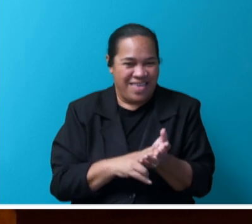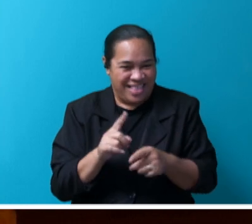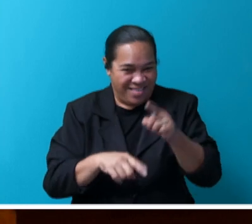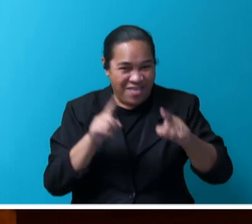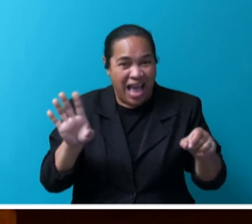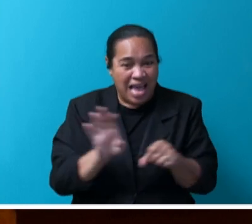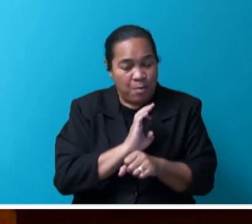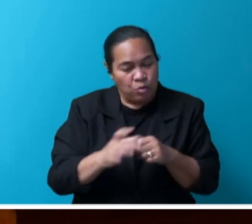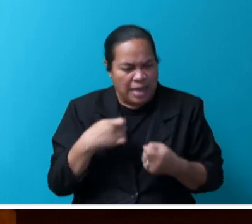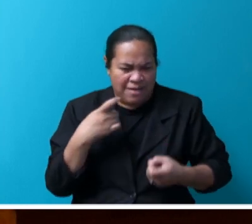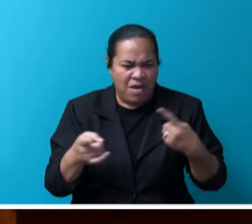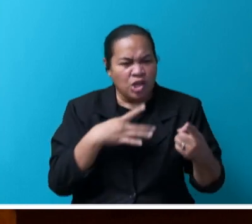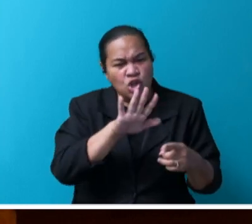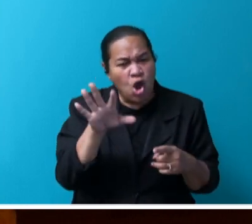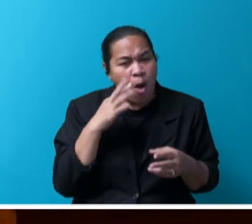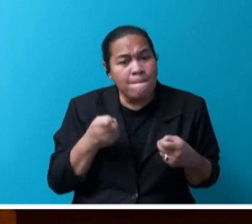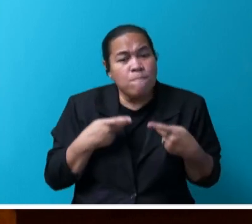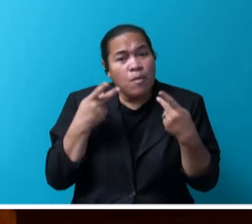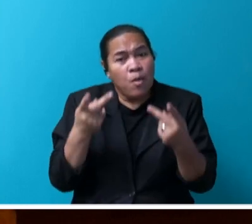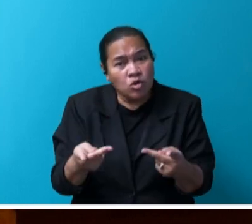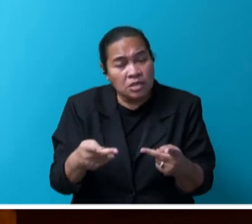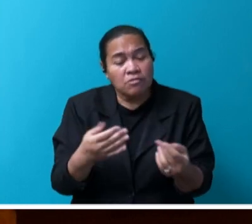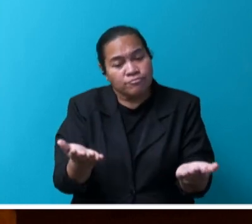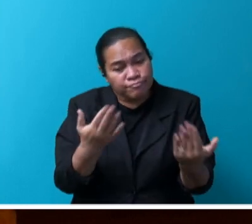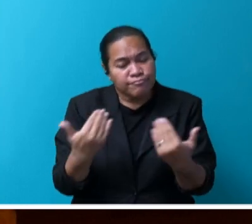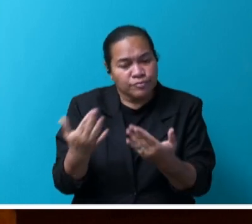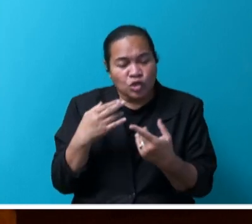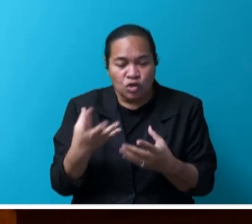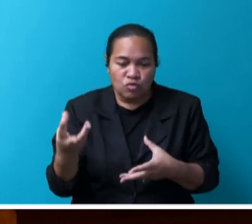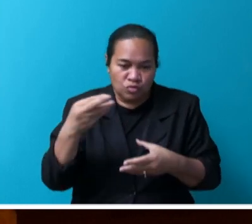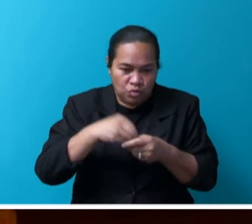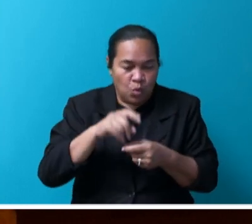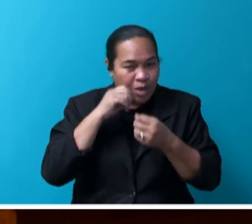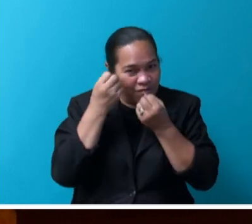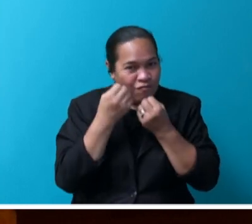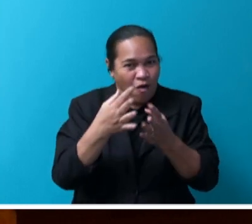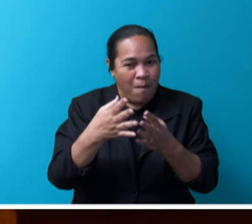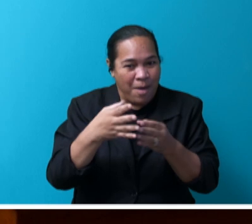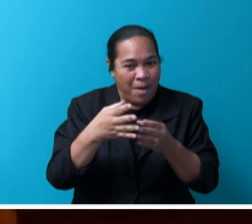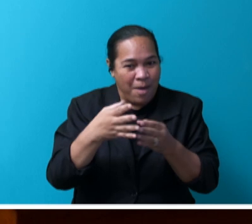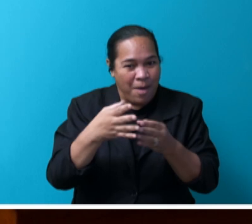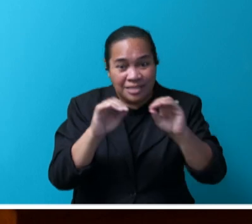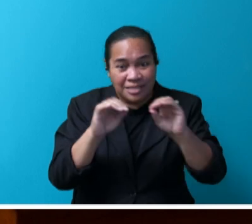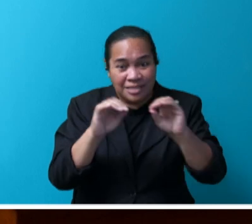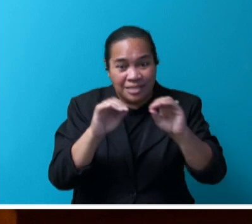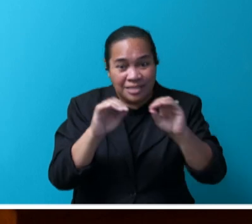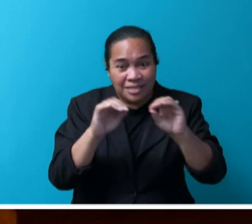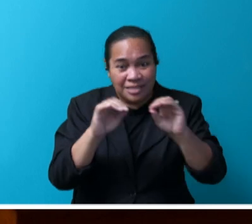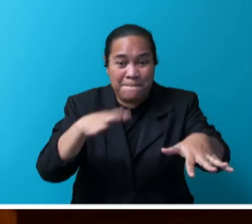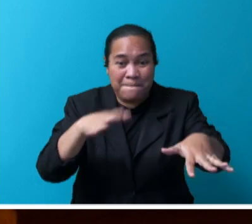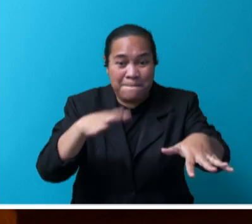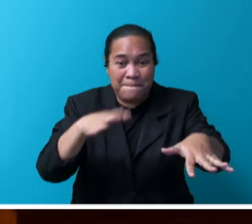community events of national interest. This is why, Mr. Speaker, sir, radio and television